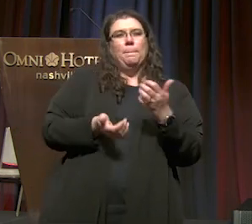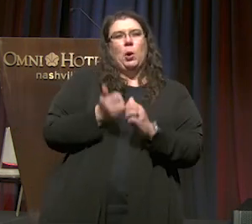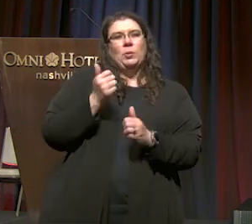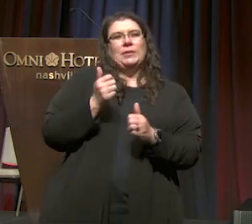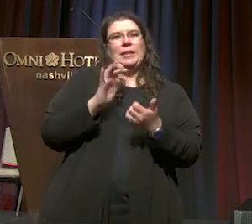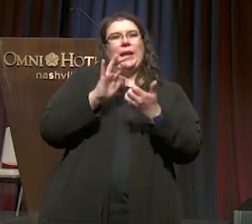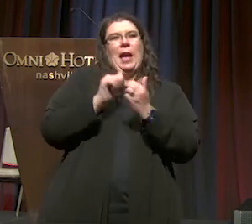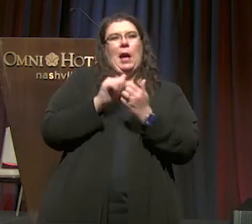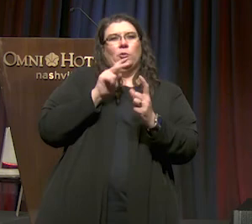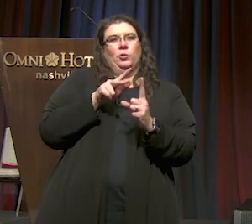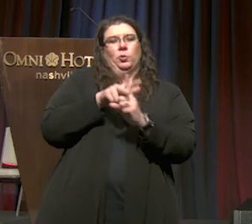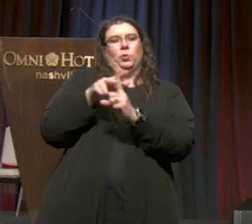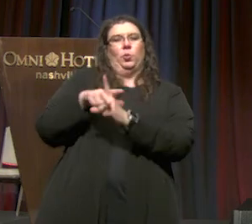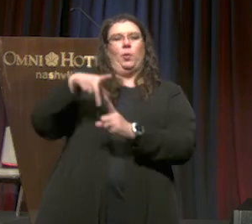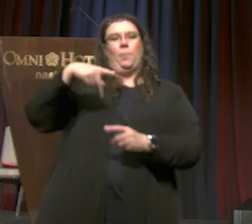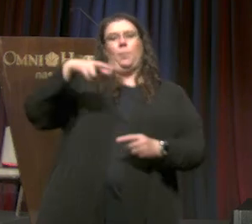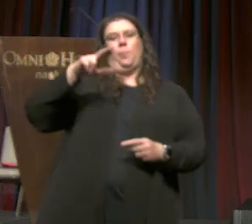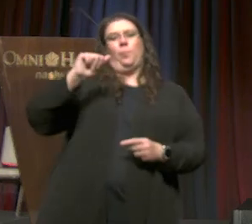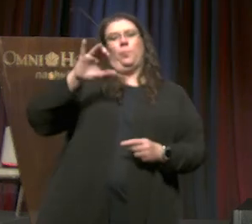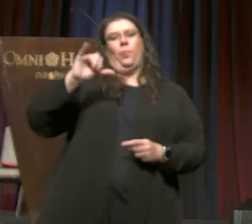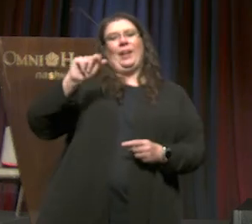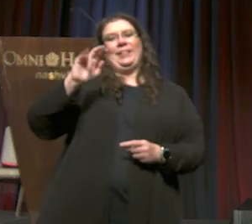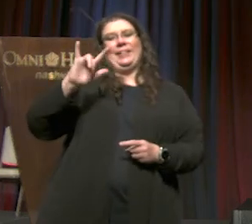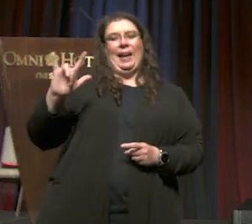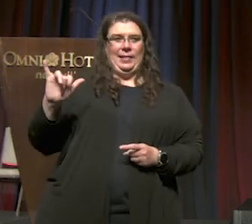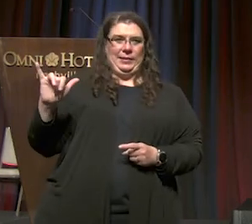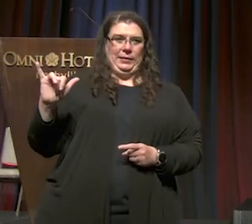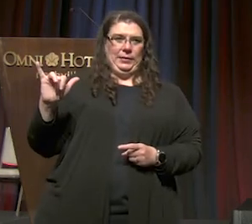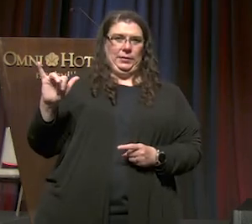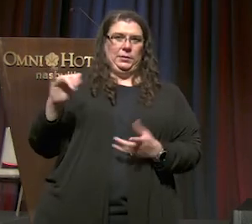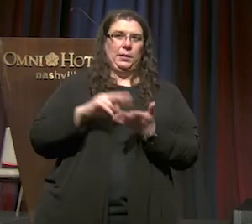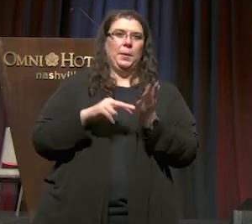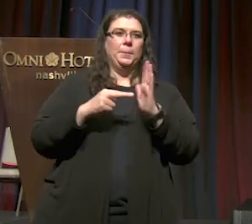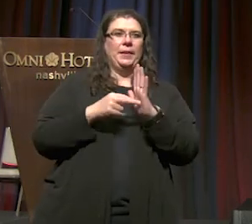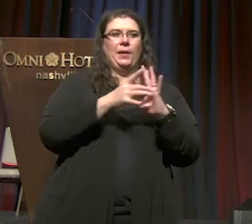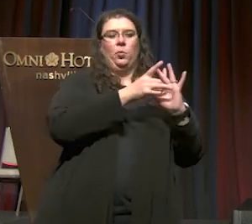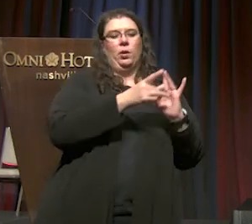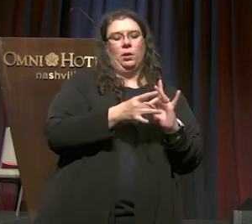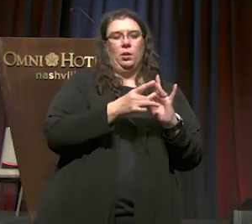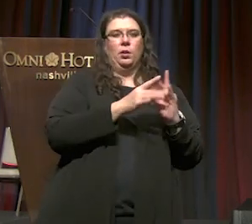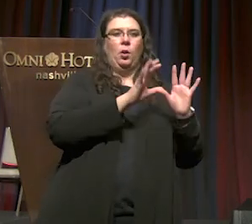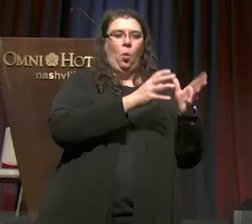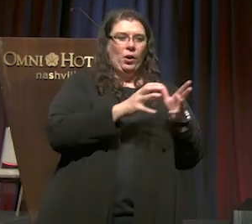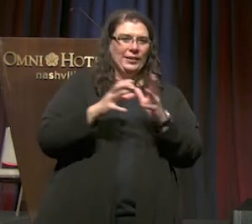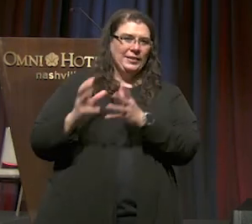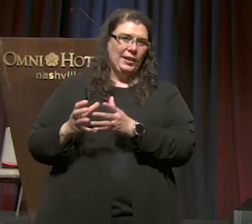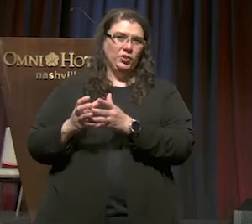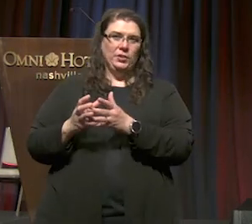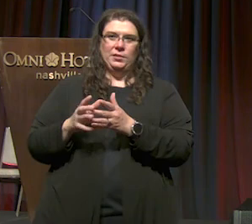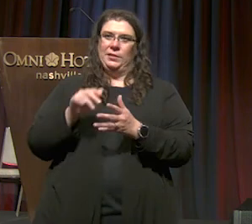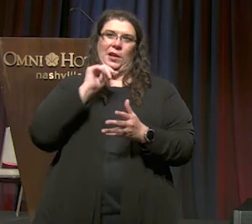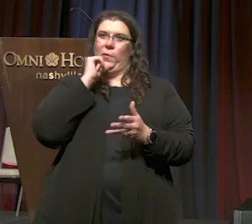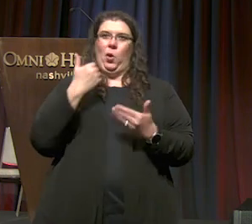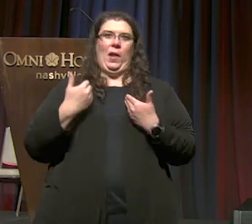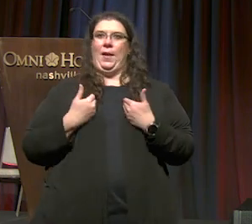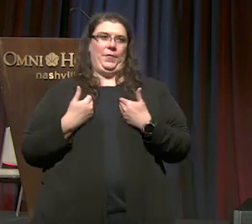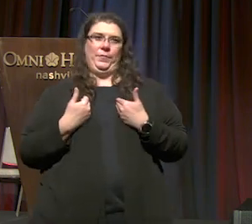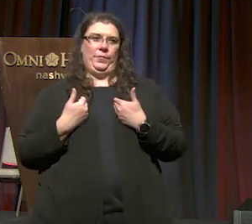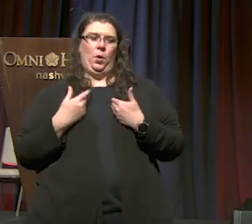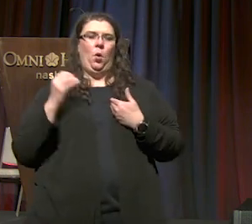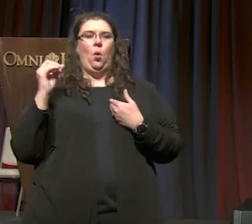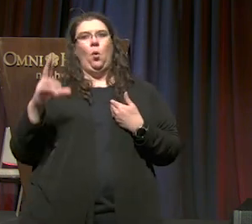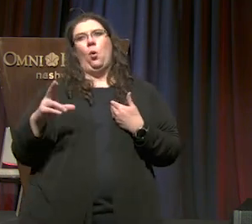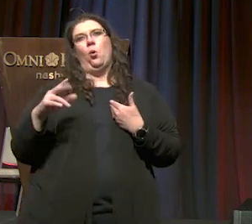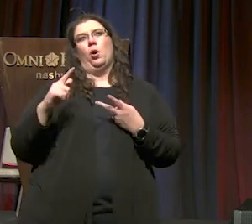practicalities, meaning references to organizations that doesn't exist,